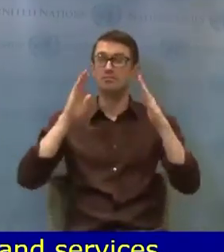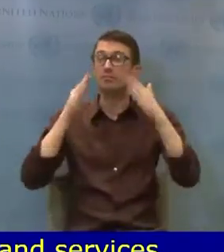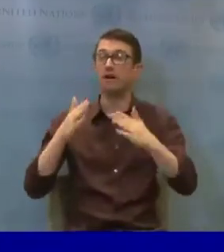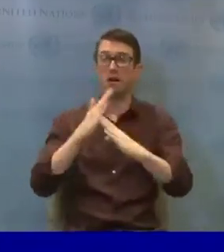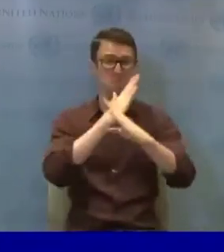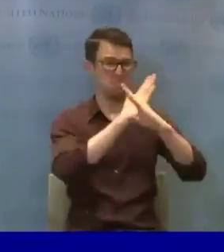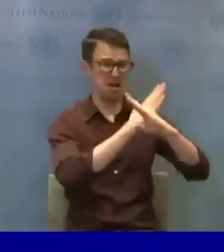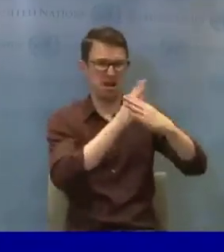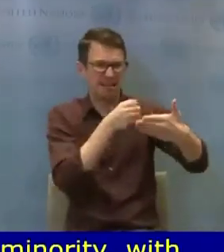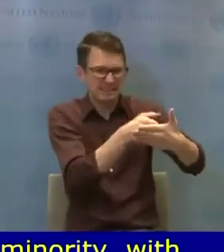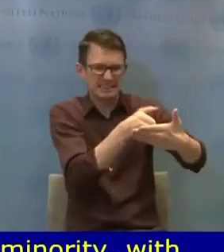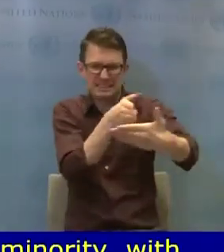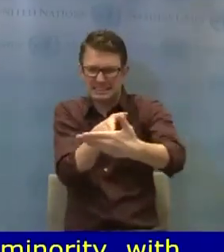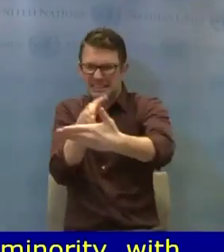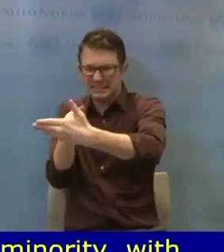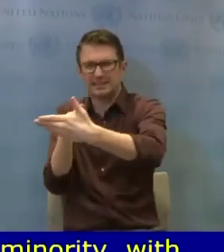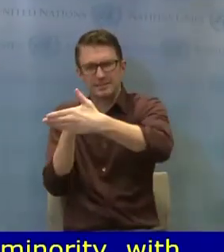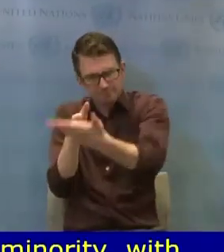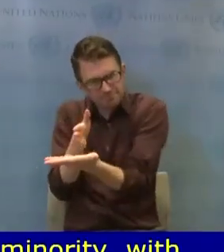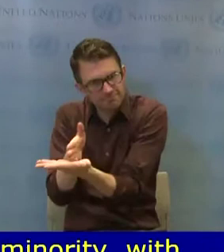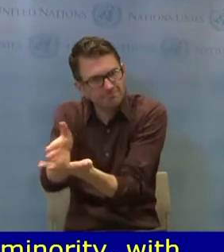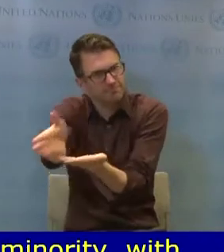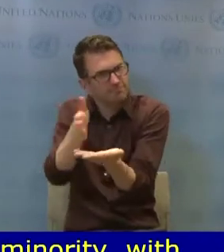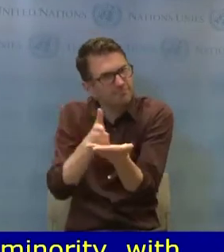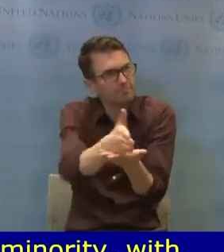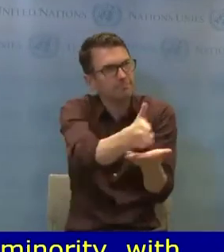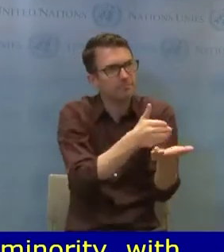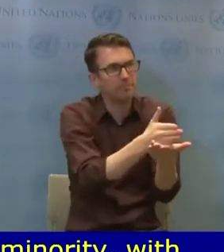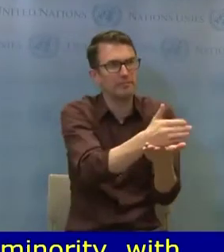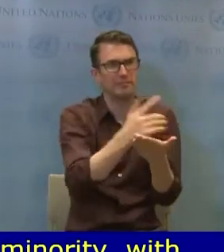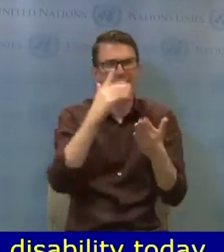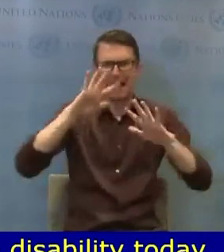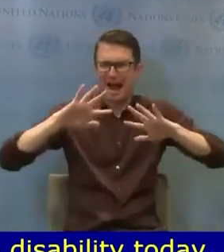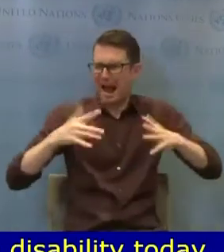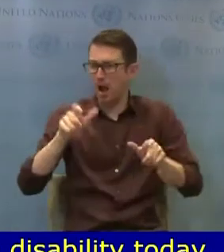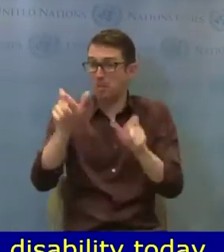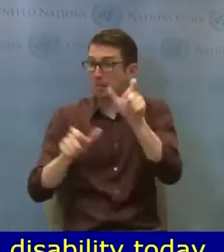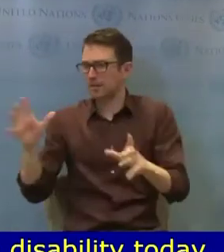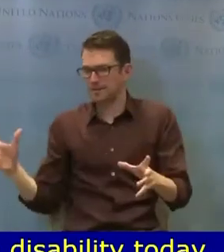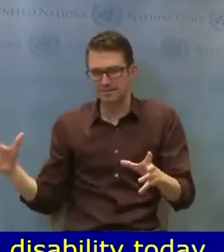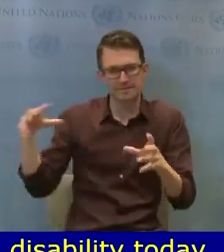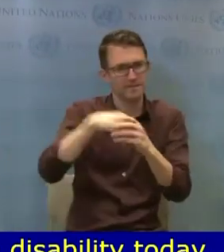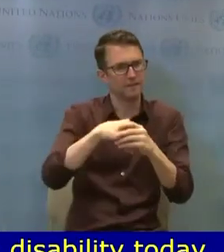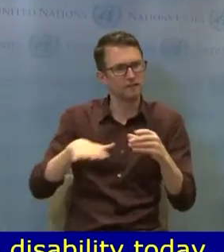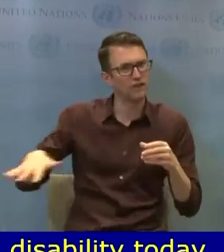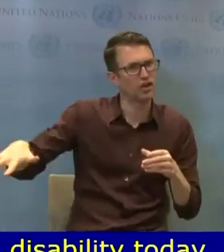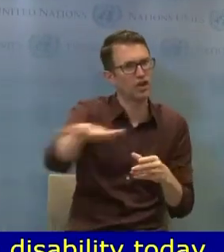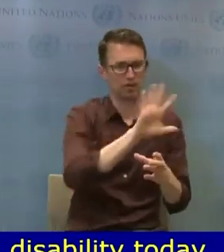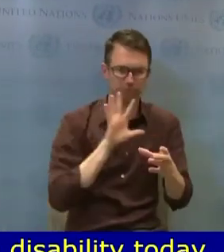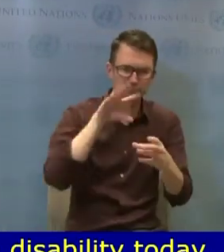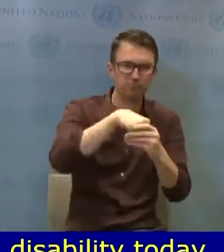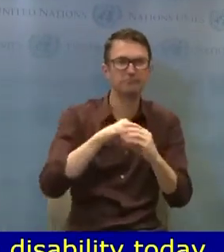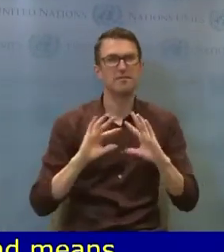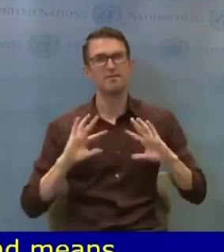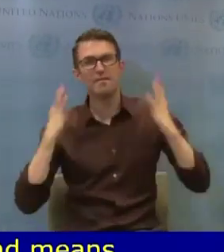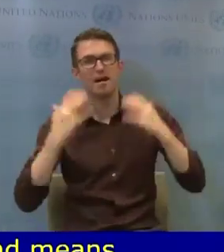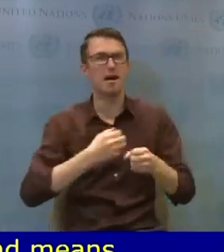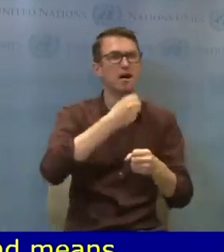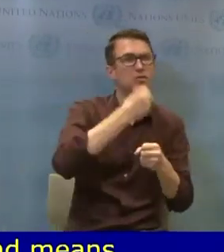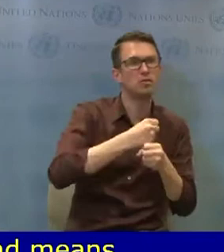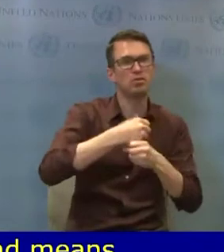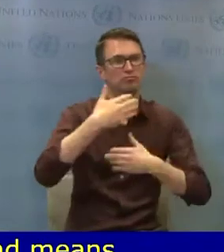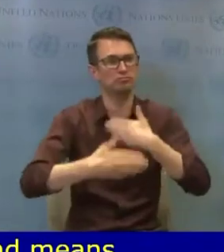everyone. Moving forward with the implementation of the 2030 Agenda, the international community has made a commitment to